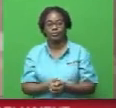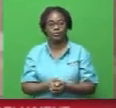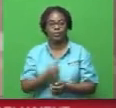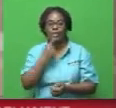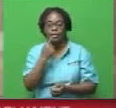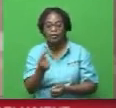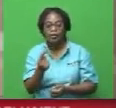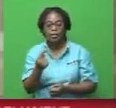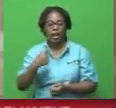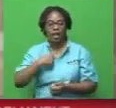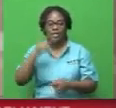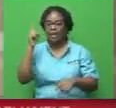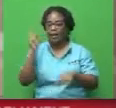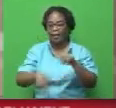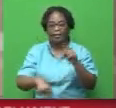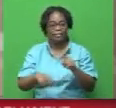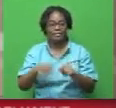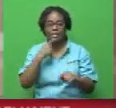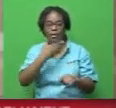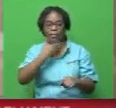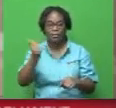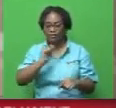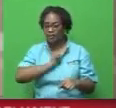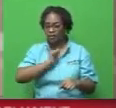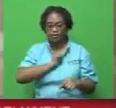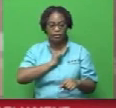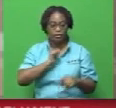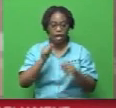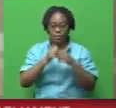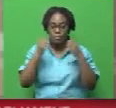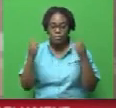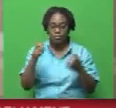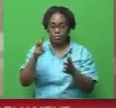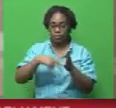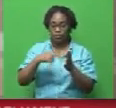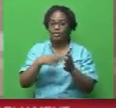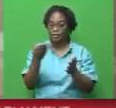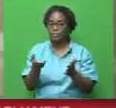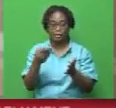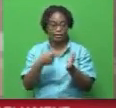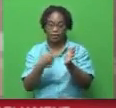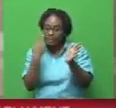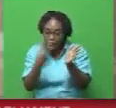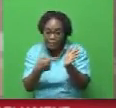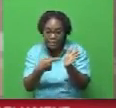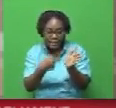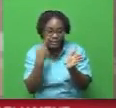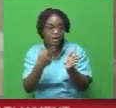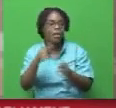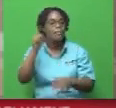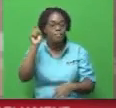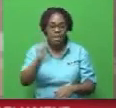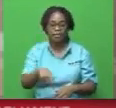I could not have put it better than that myself. What is said today by the Express must reverberate